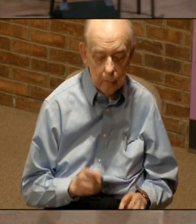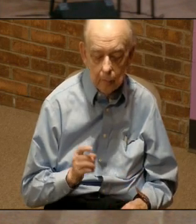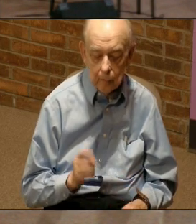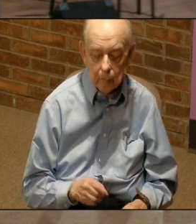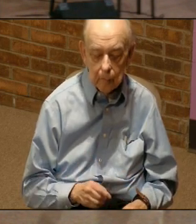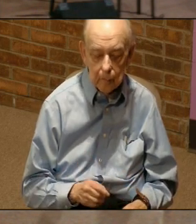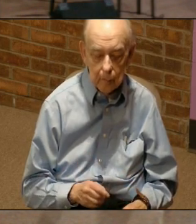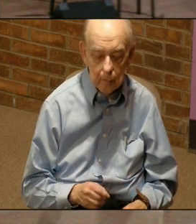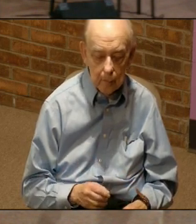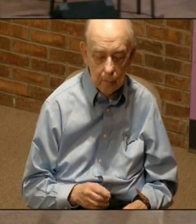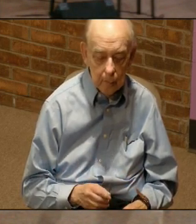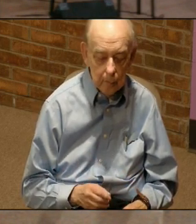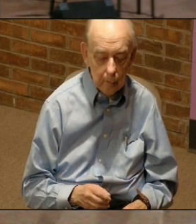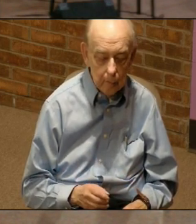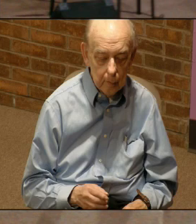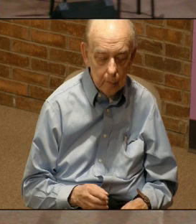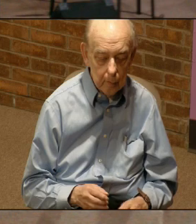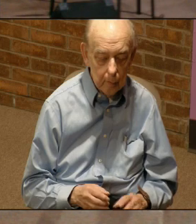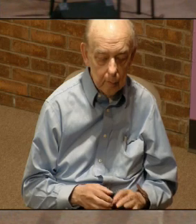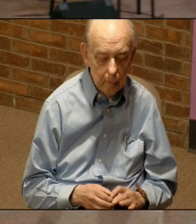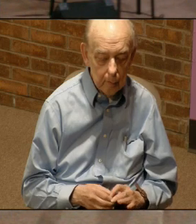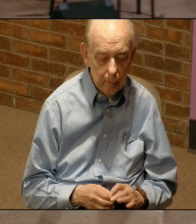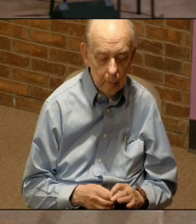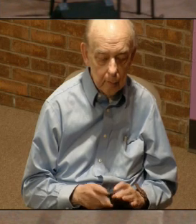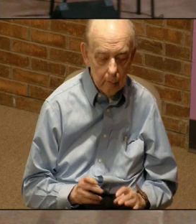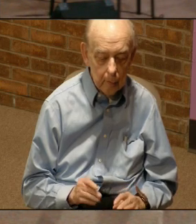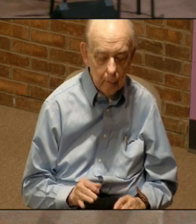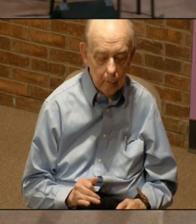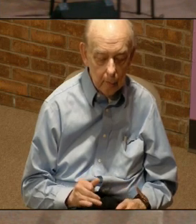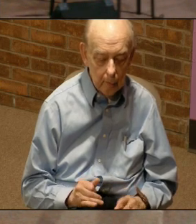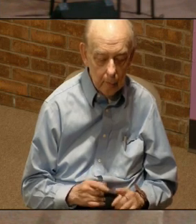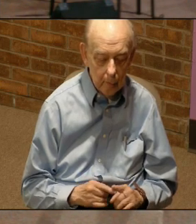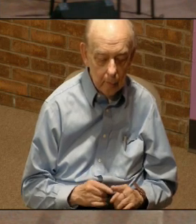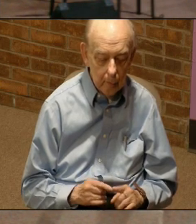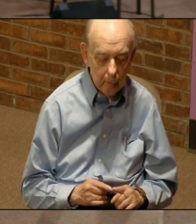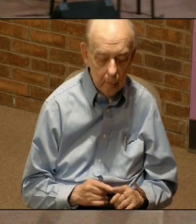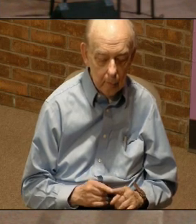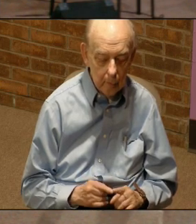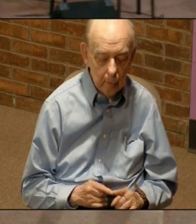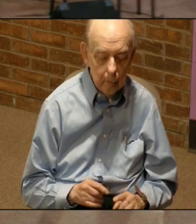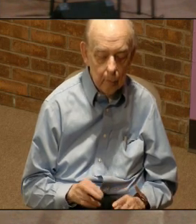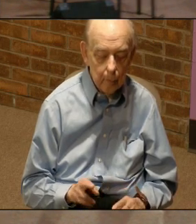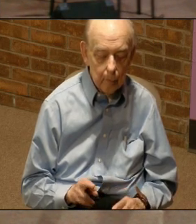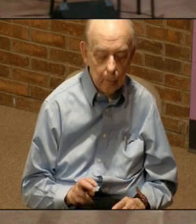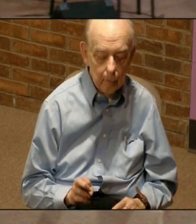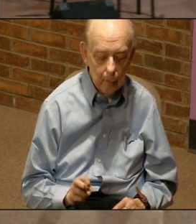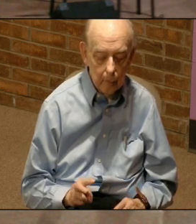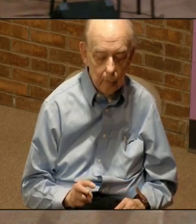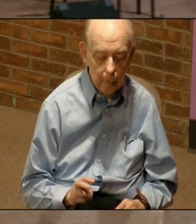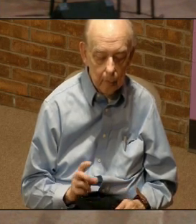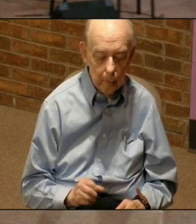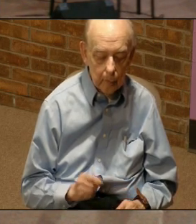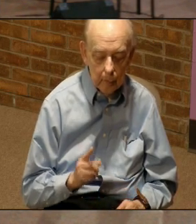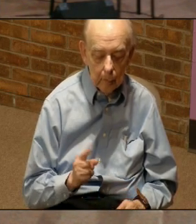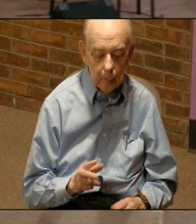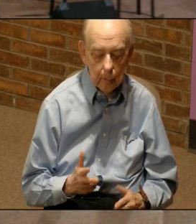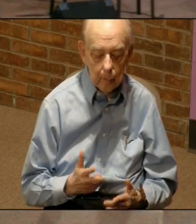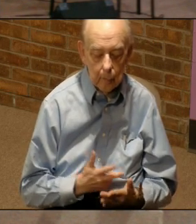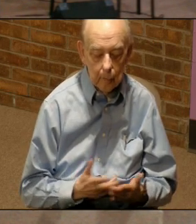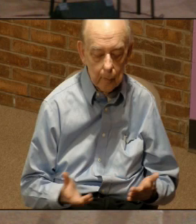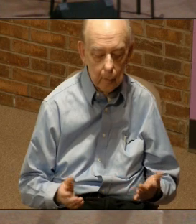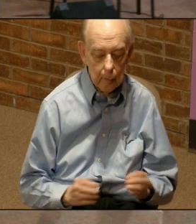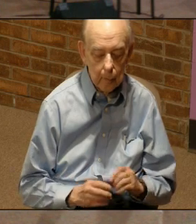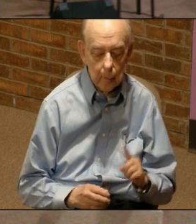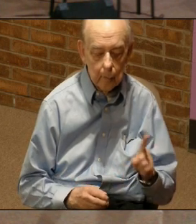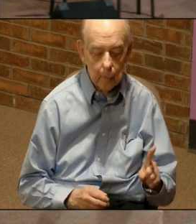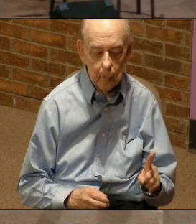to unlock the keys to the book of Revelation, you need to understand 3 things. Number